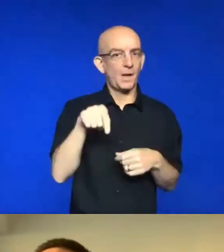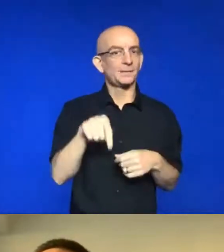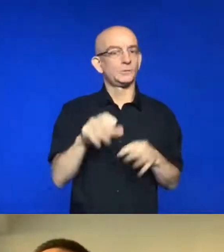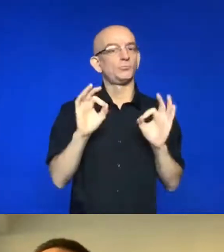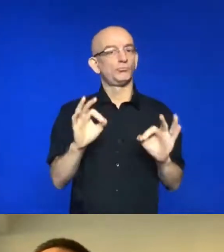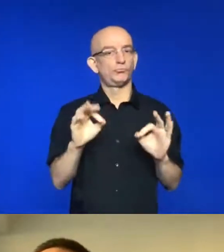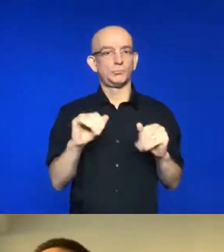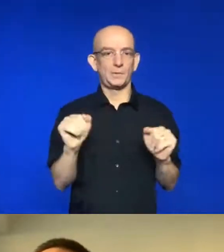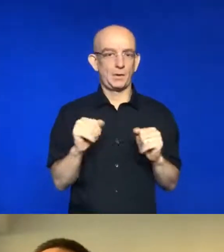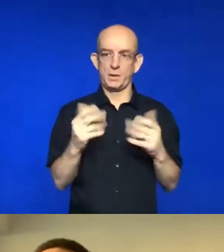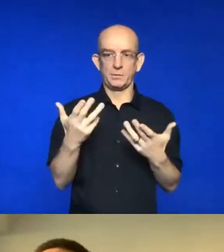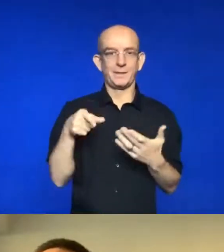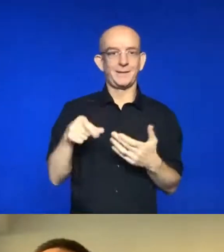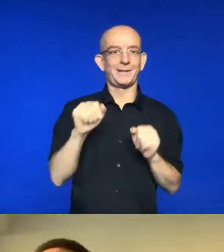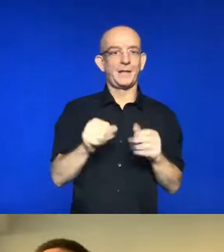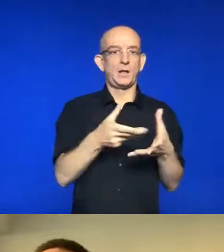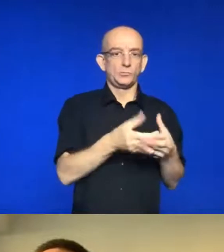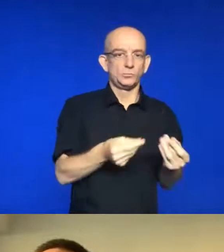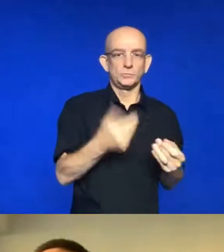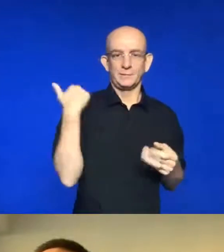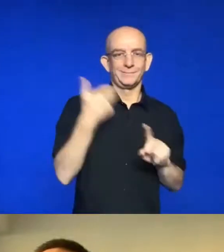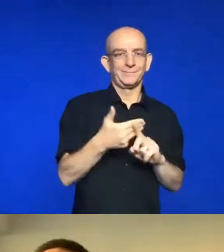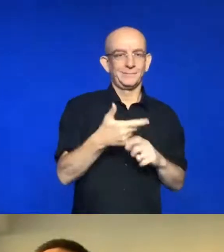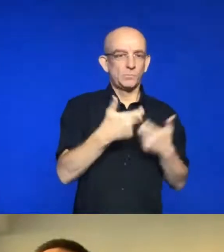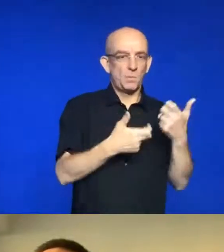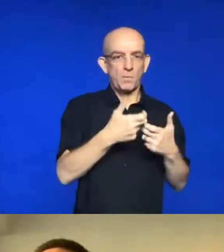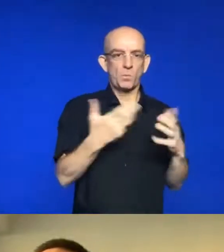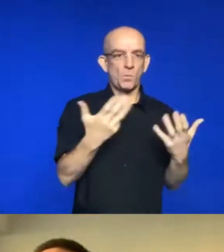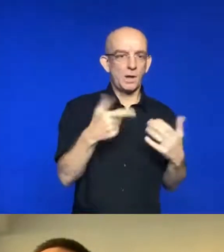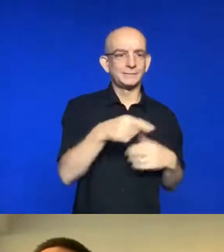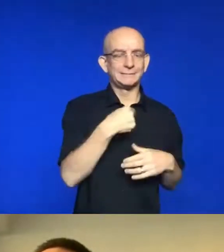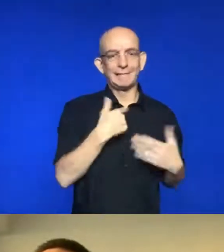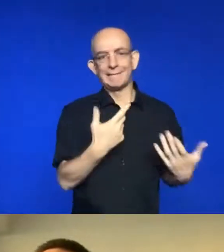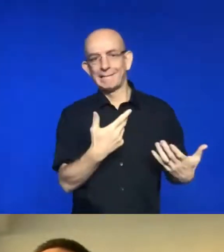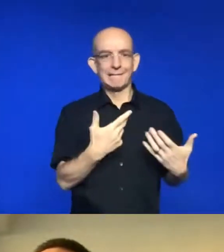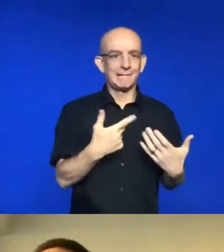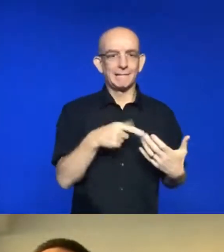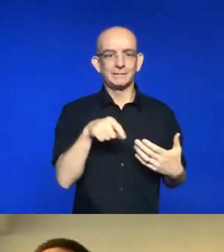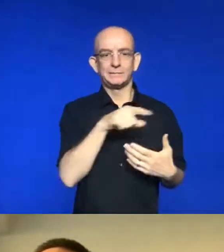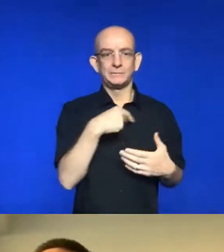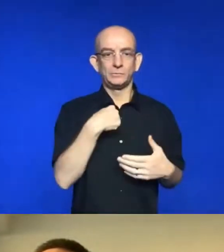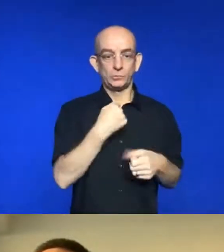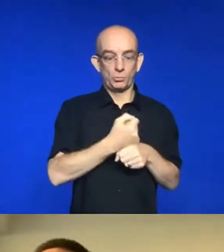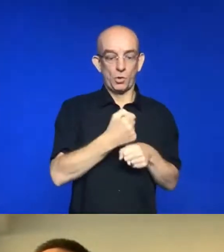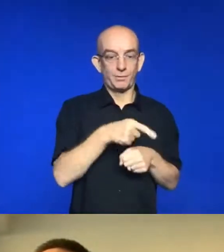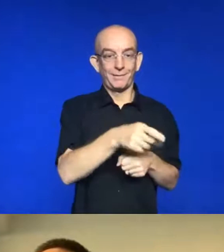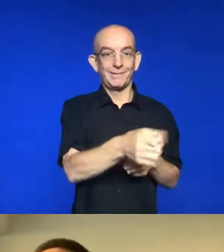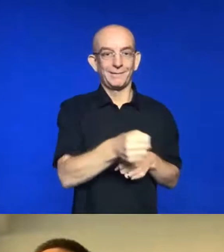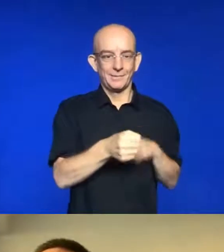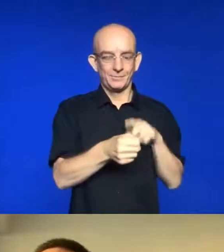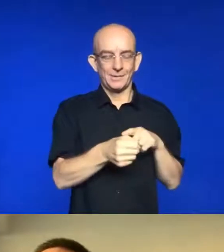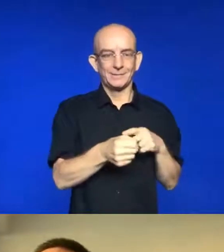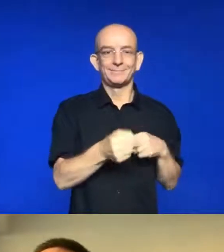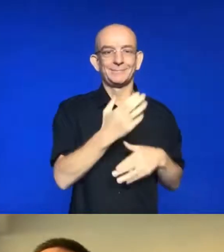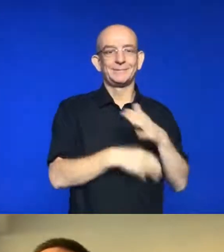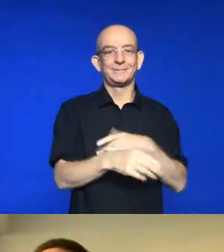Thank you, Alex. And thanks to all the participants. We are getting a lot of questions. Alex, there is a clear, I would